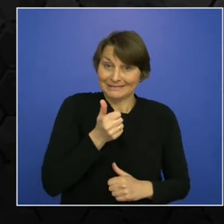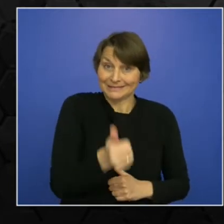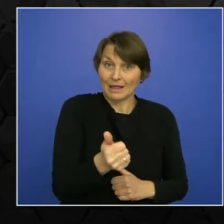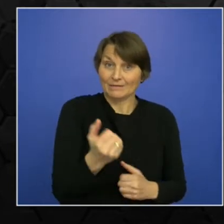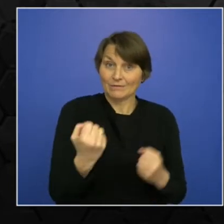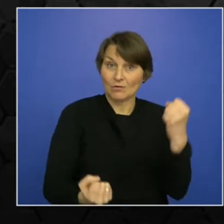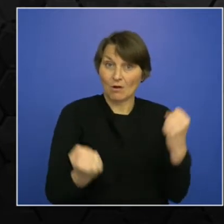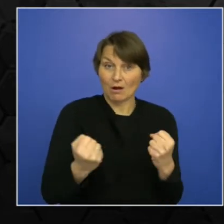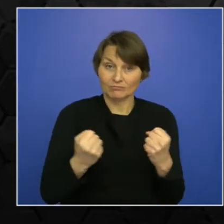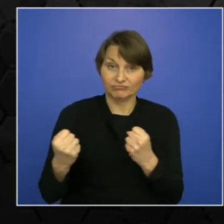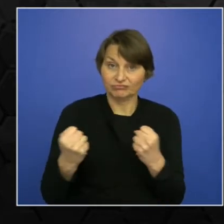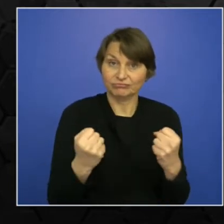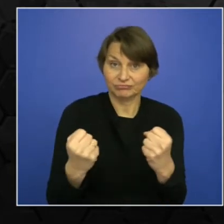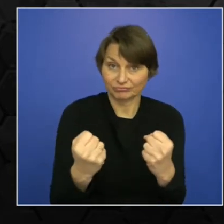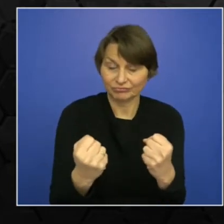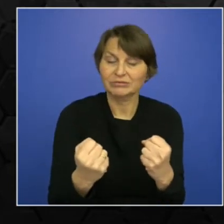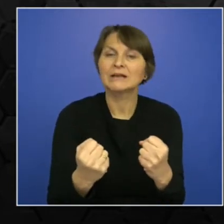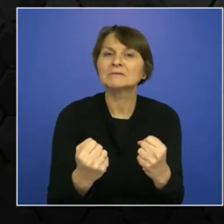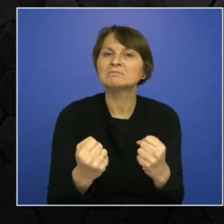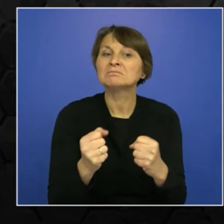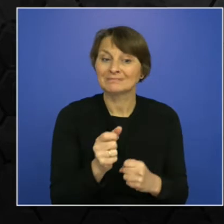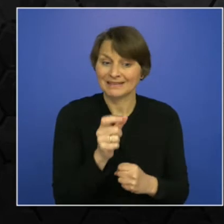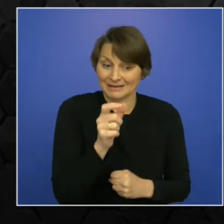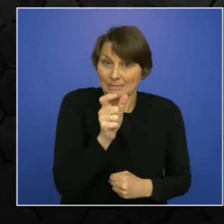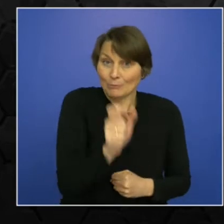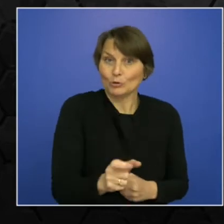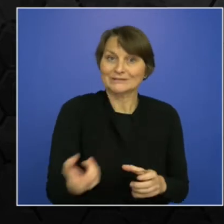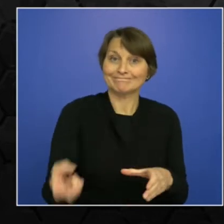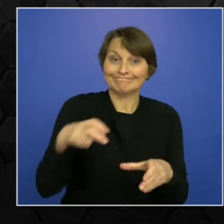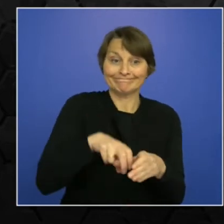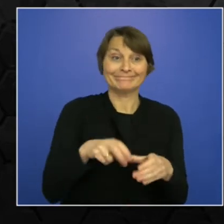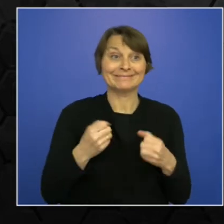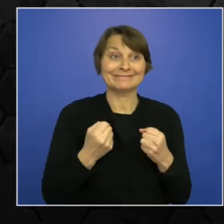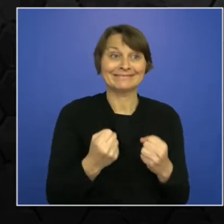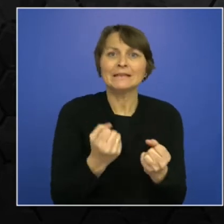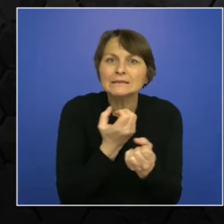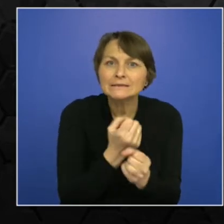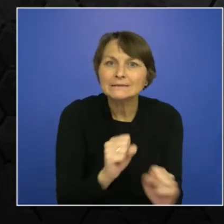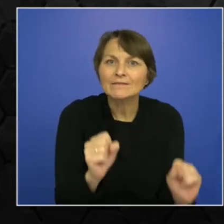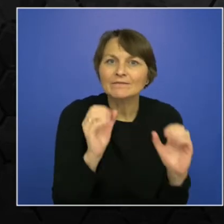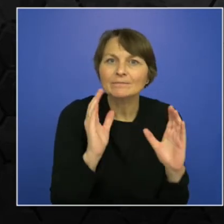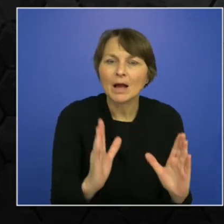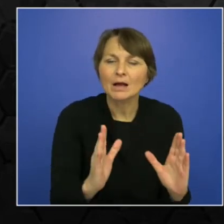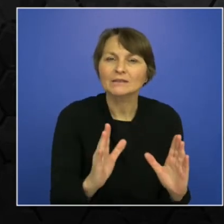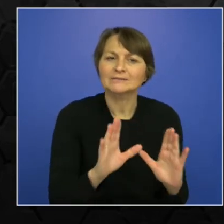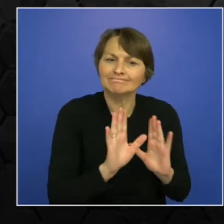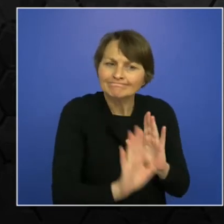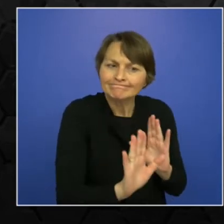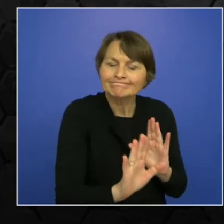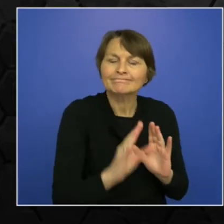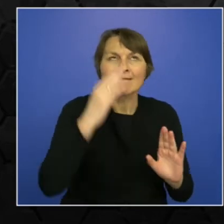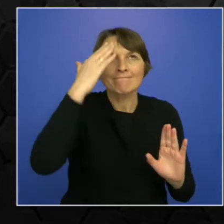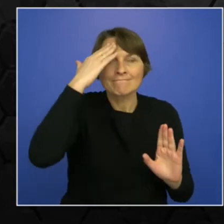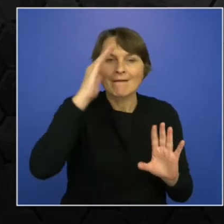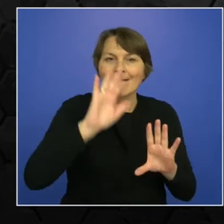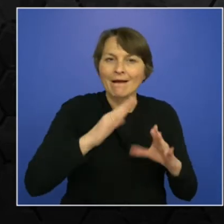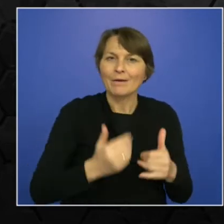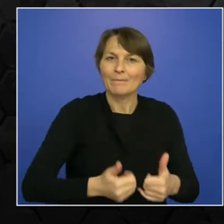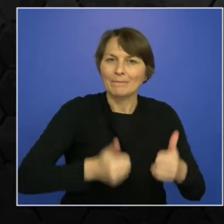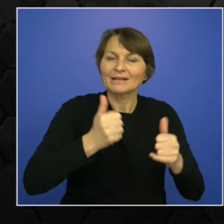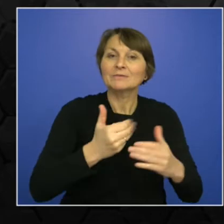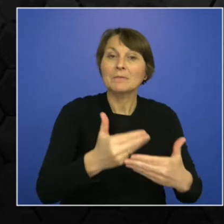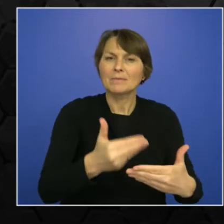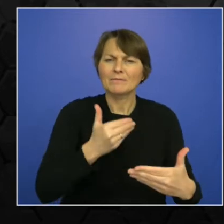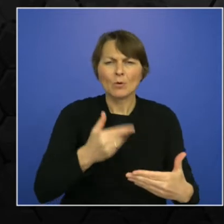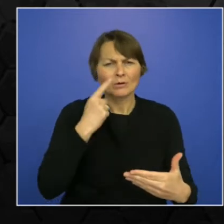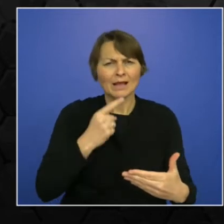that it's keeping people safe. So as the car can experiment, and a history of reinforcement